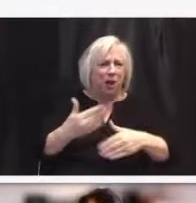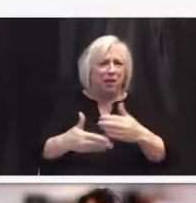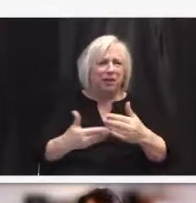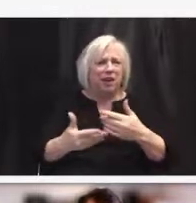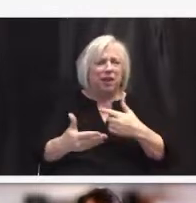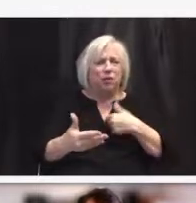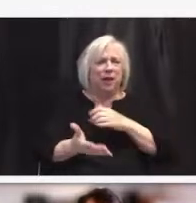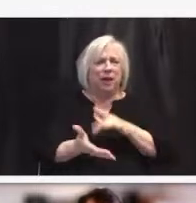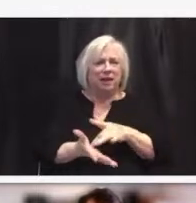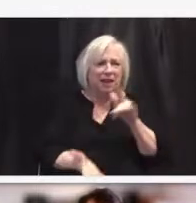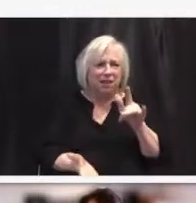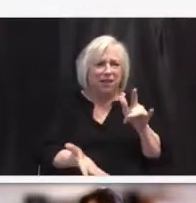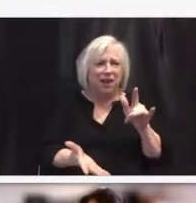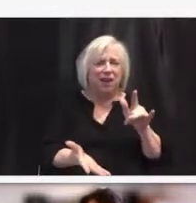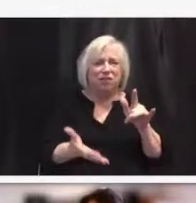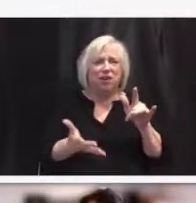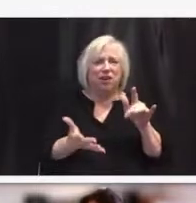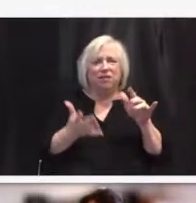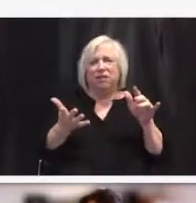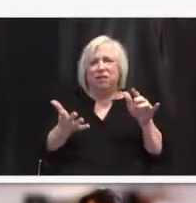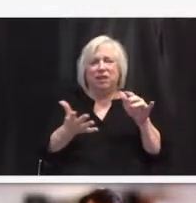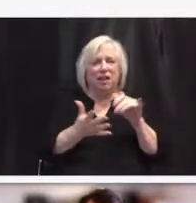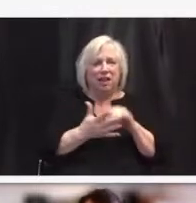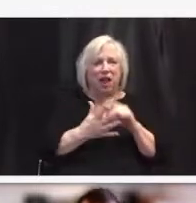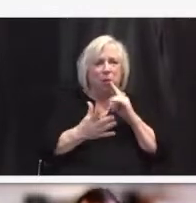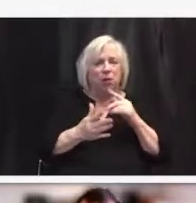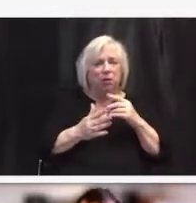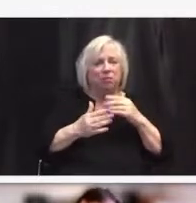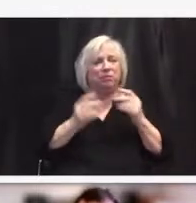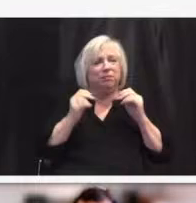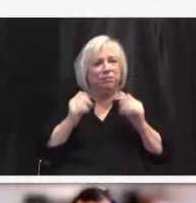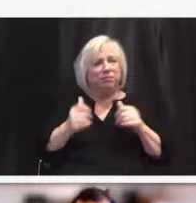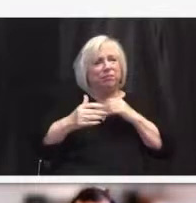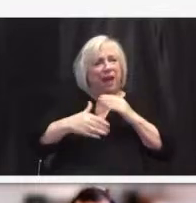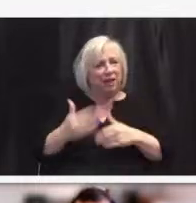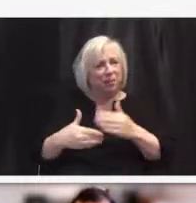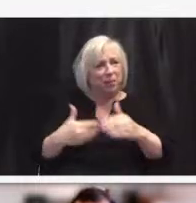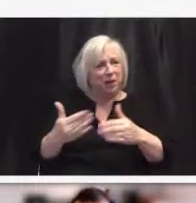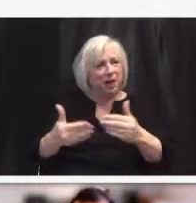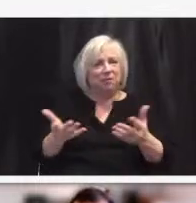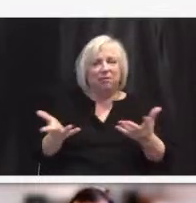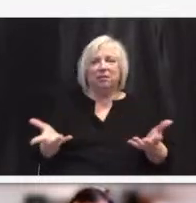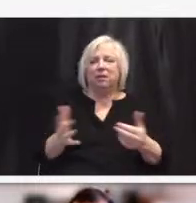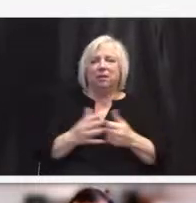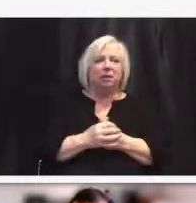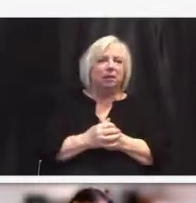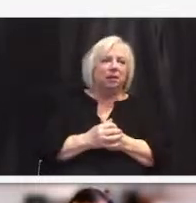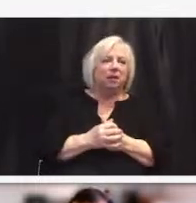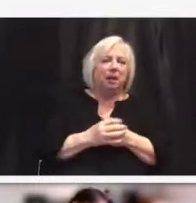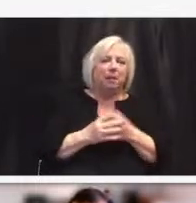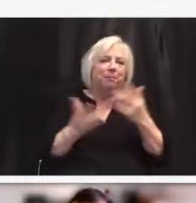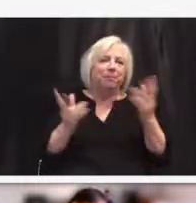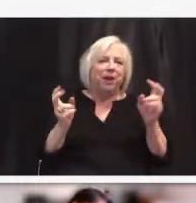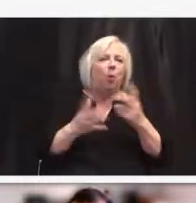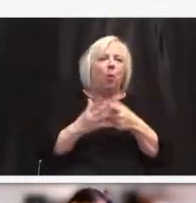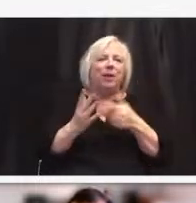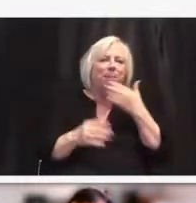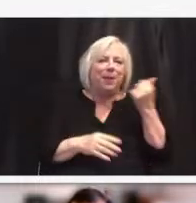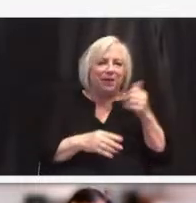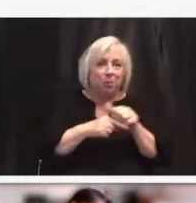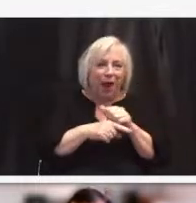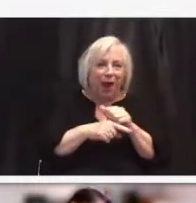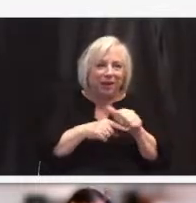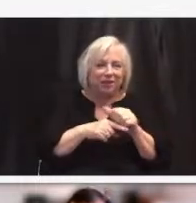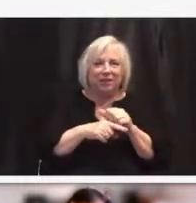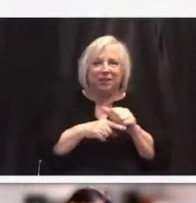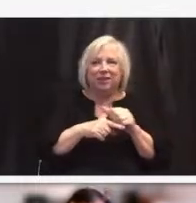probably utilize that will, expedite this, that can expedite the best practices, and be a